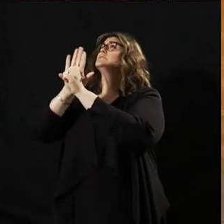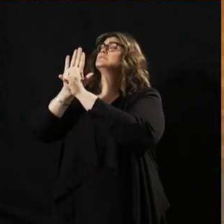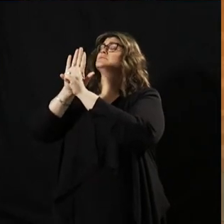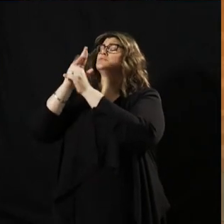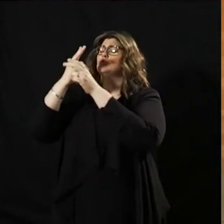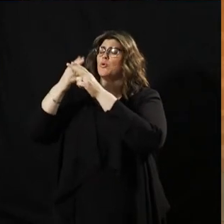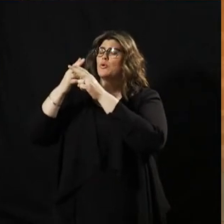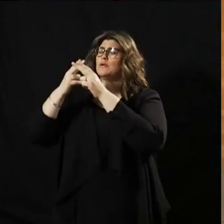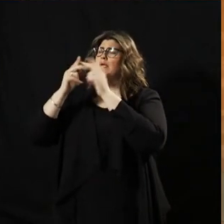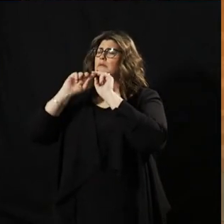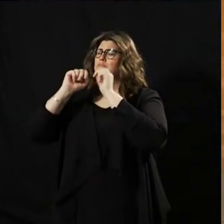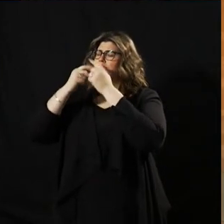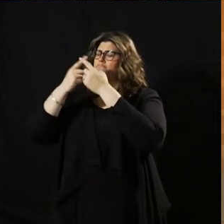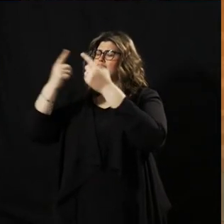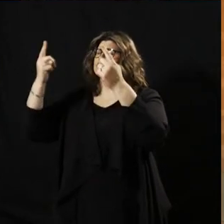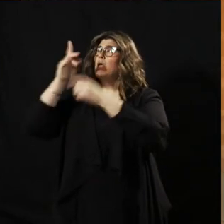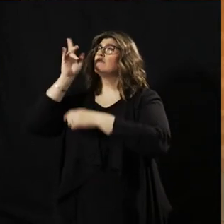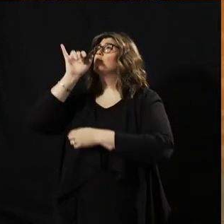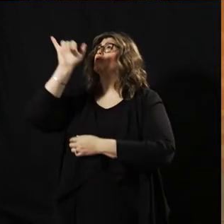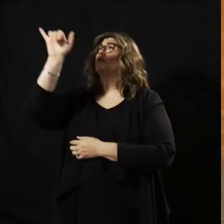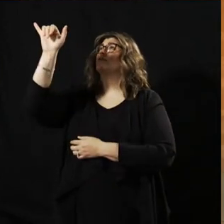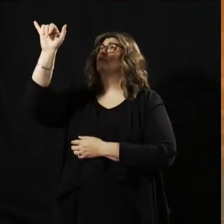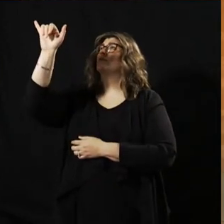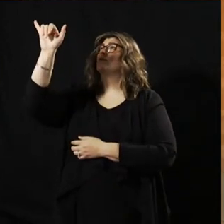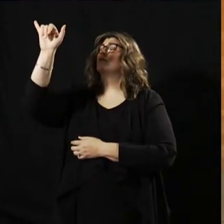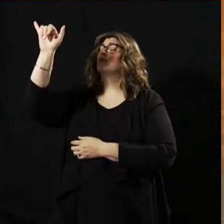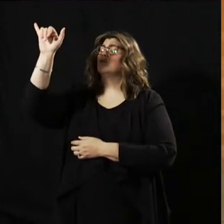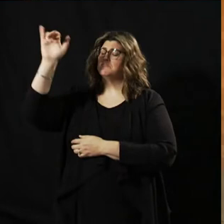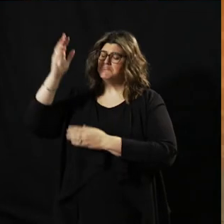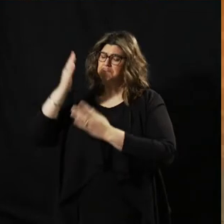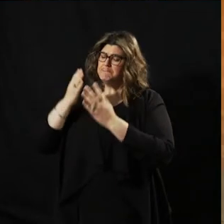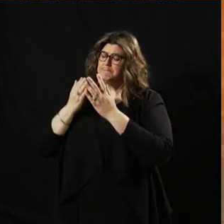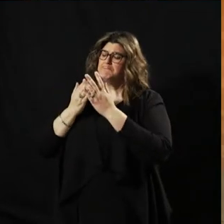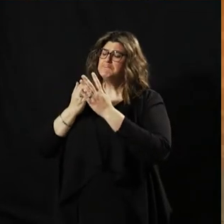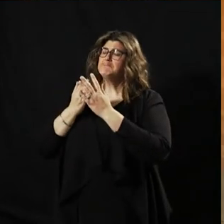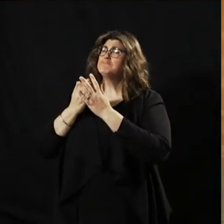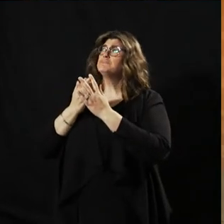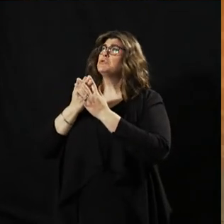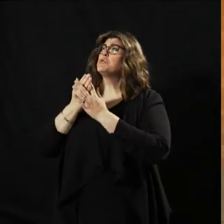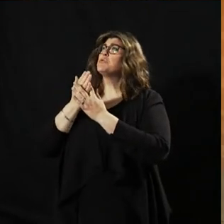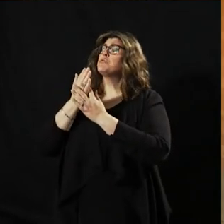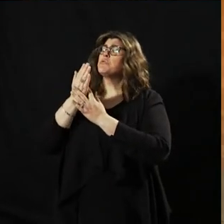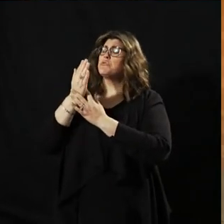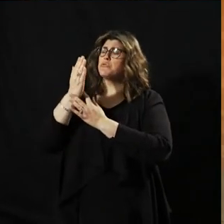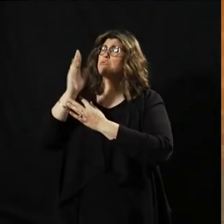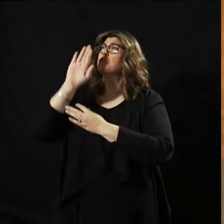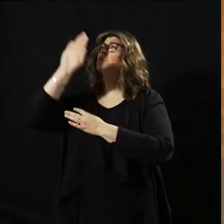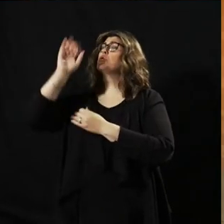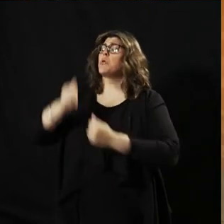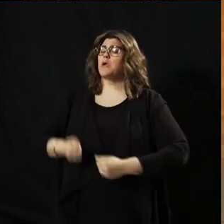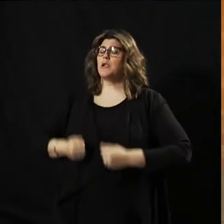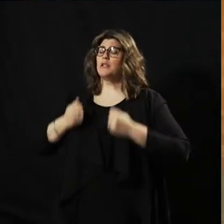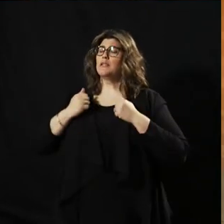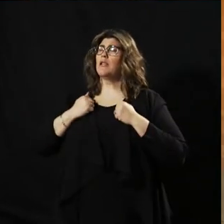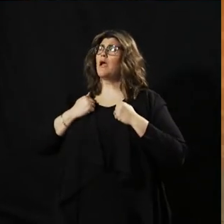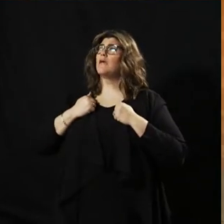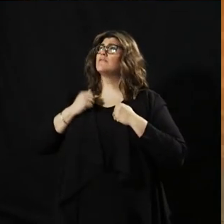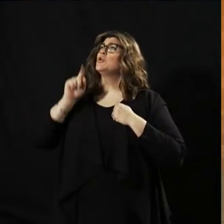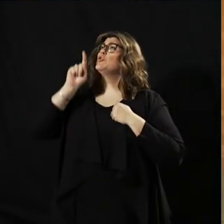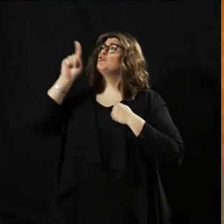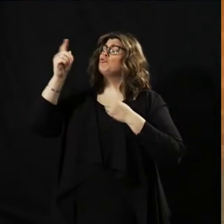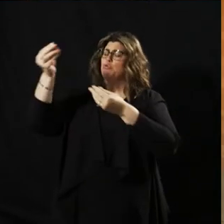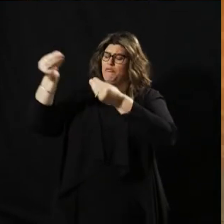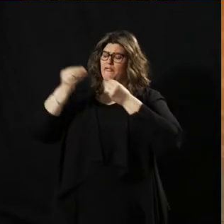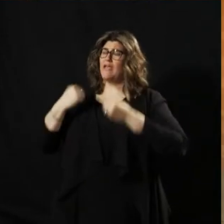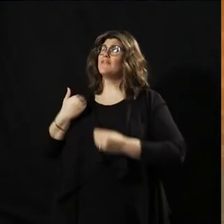faith, and through sacred adoption increase the children of your promise,